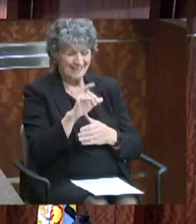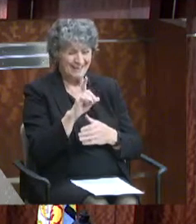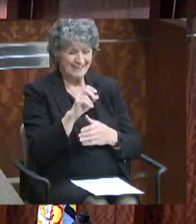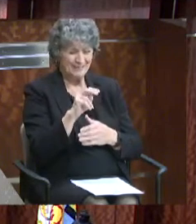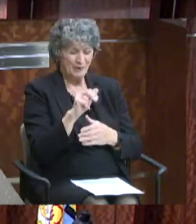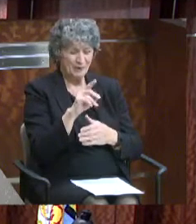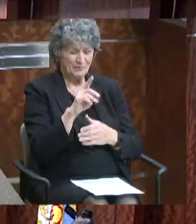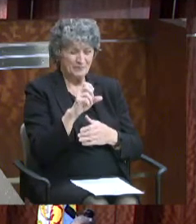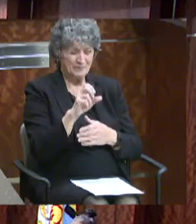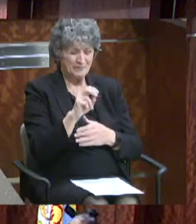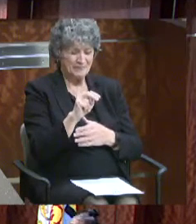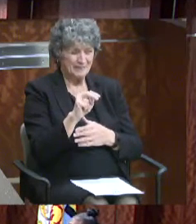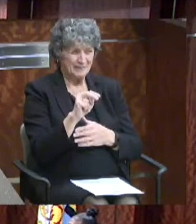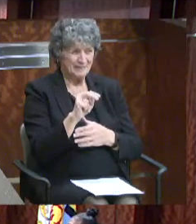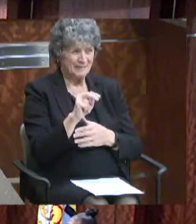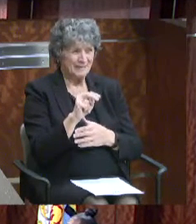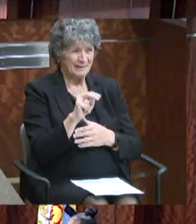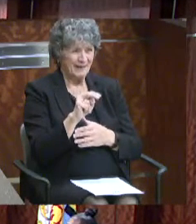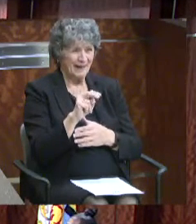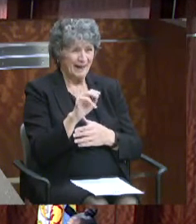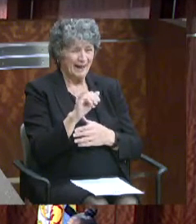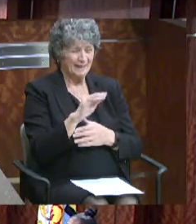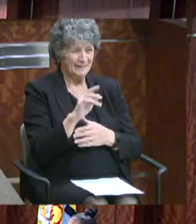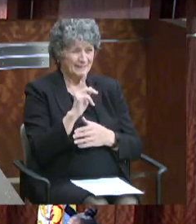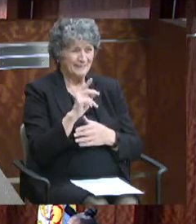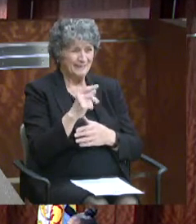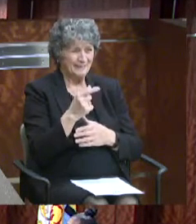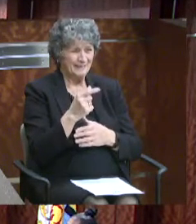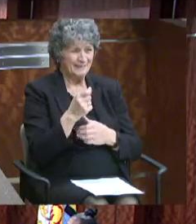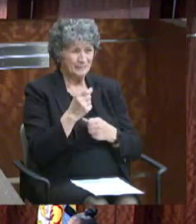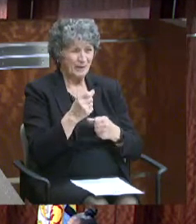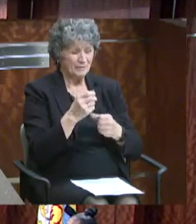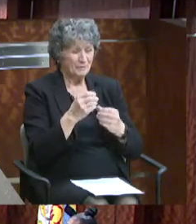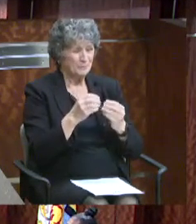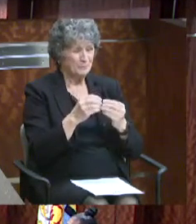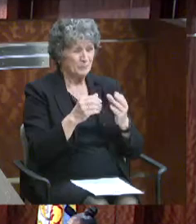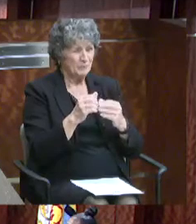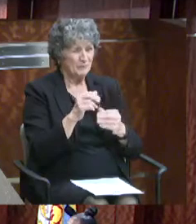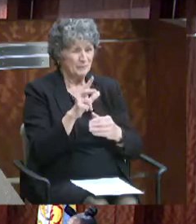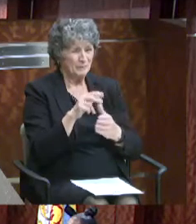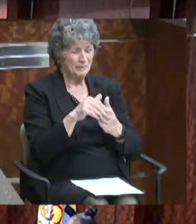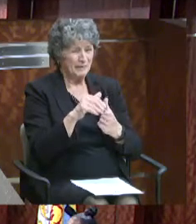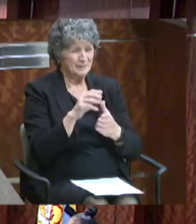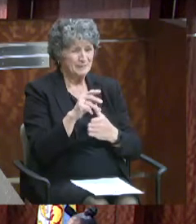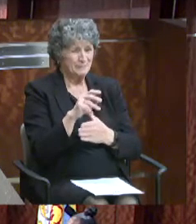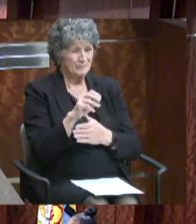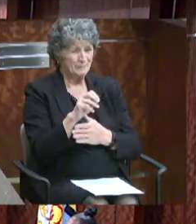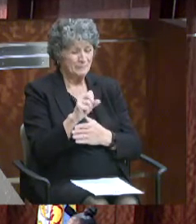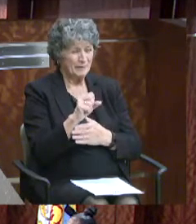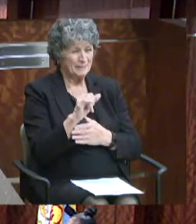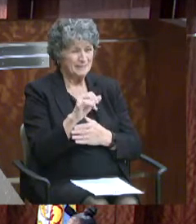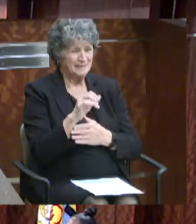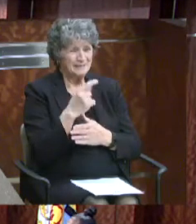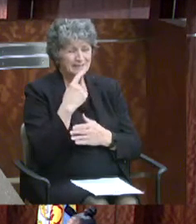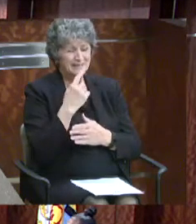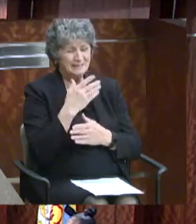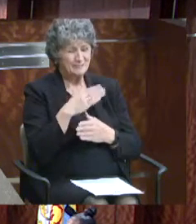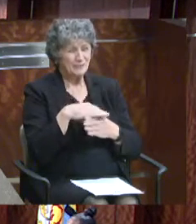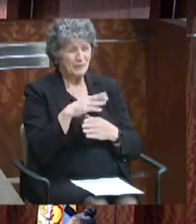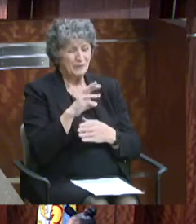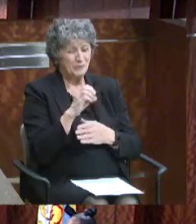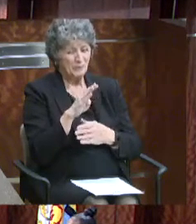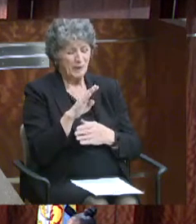you go 3,000 miles in a flathead engine to change the oil. He had it on the web when I was going to respond. I said somebody will